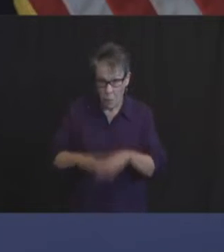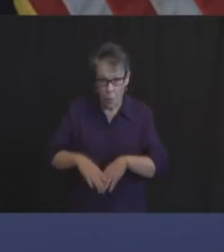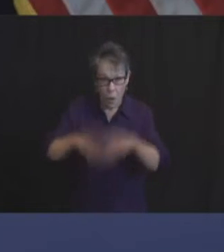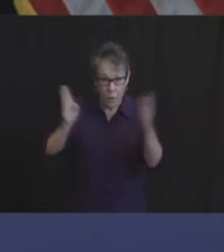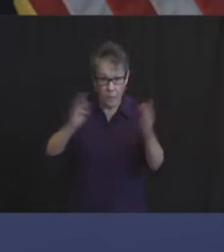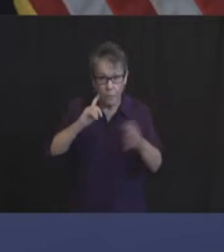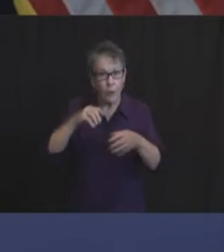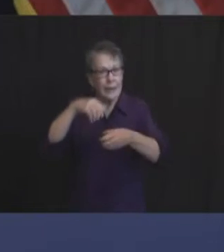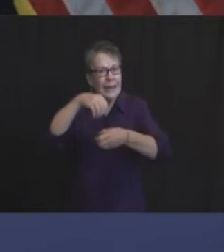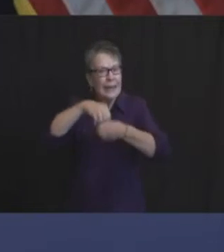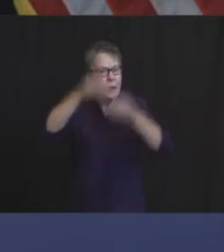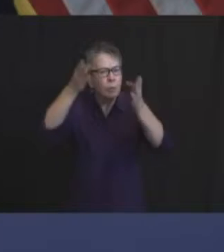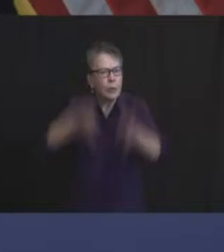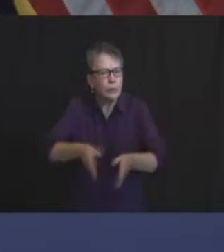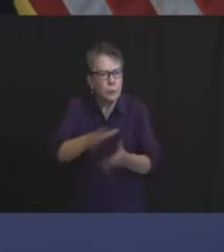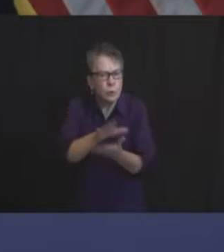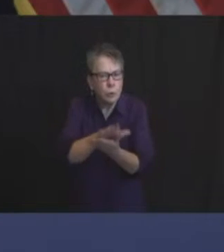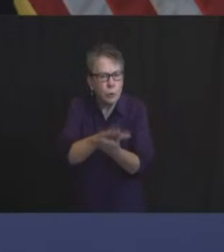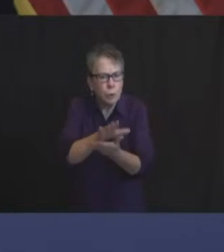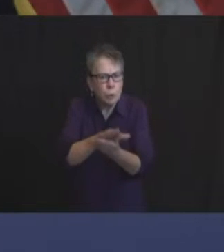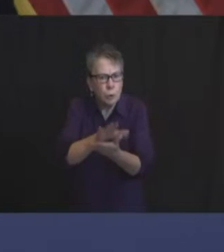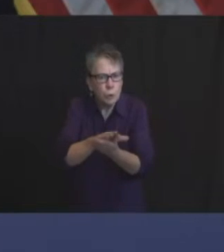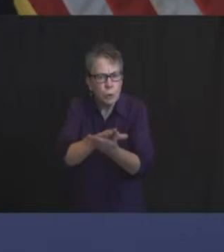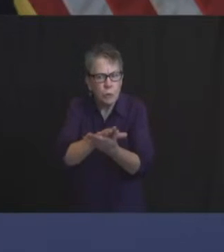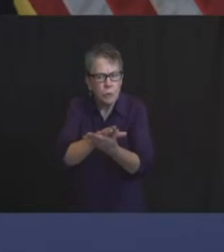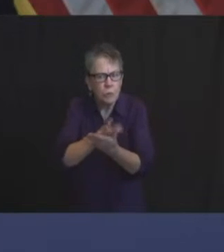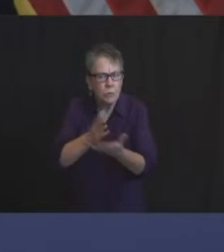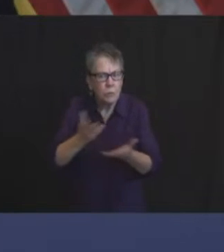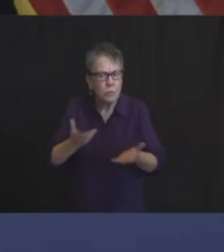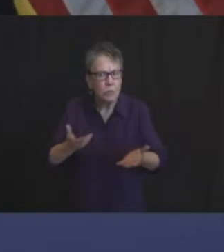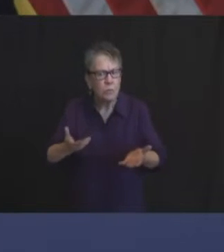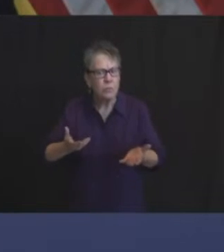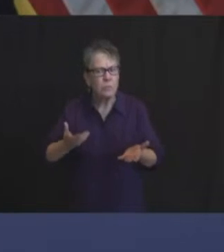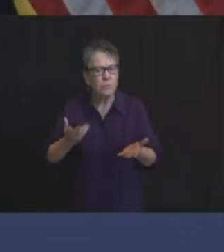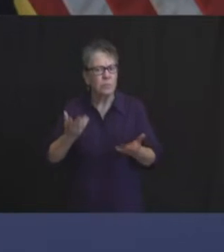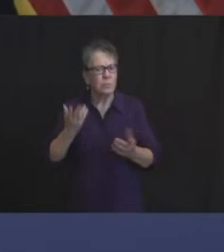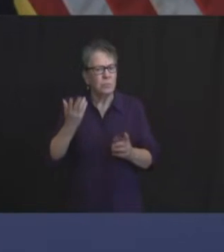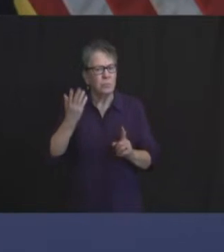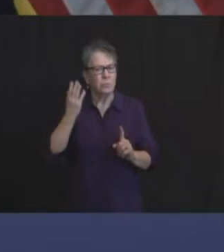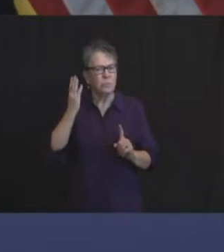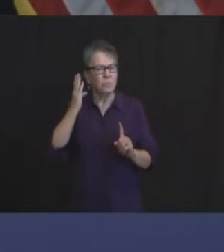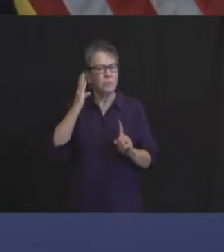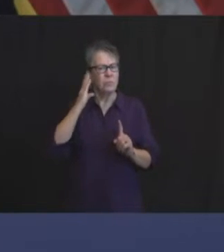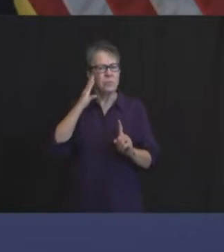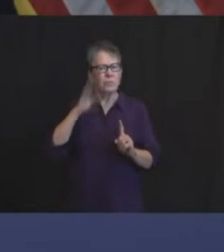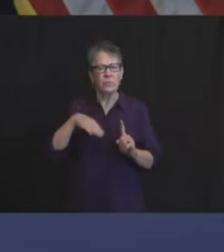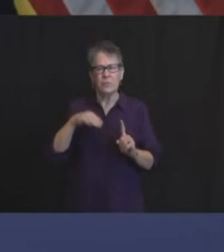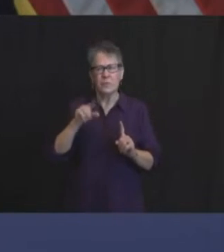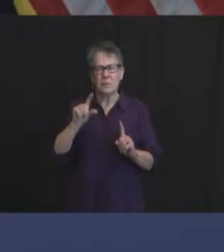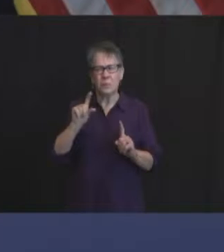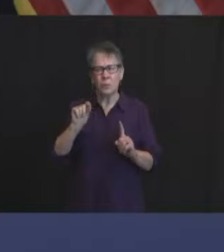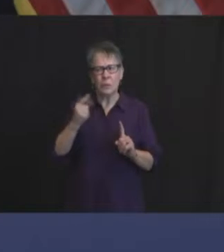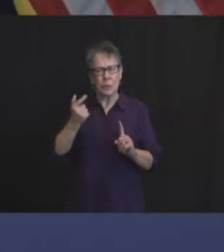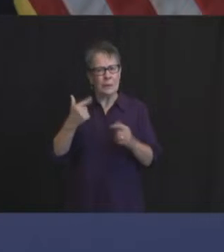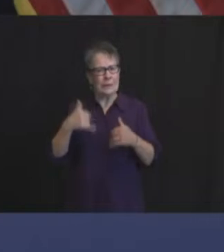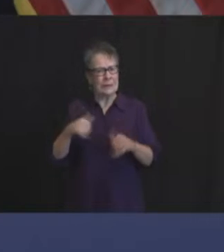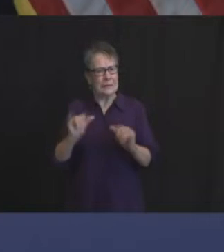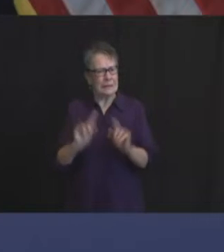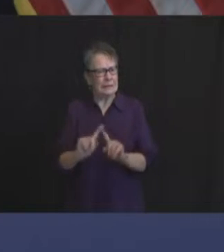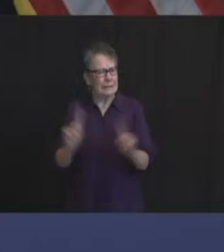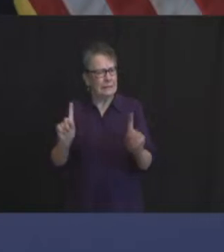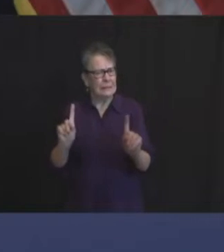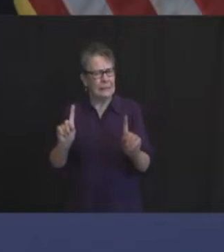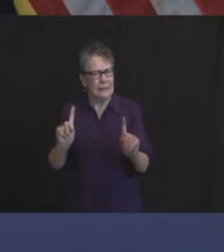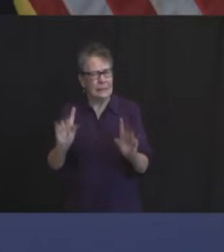year would look different than any other in New Jersey's history. The health and safety standards required to